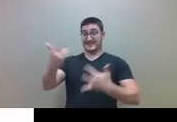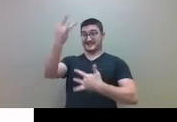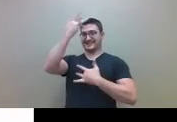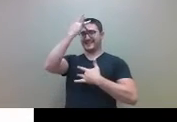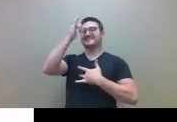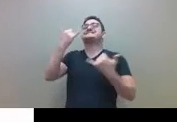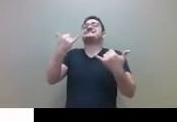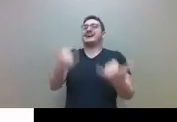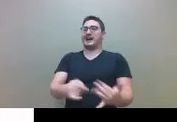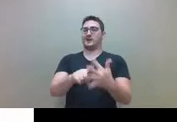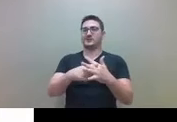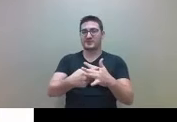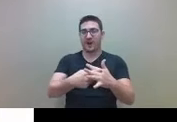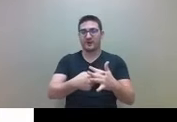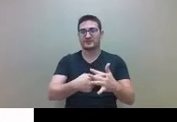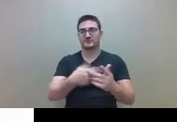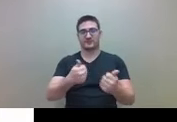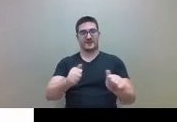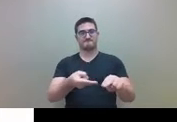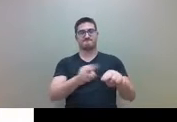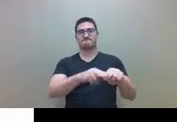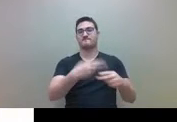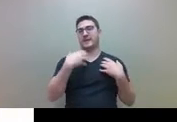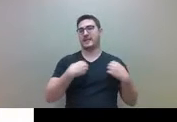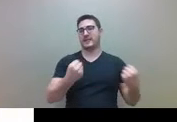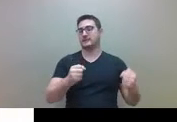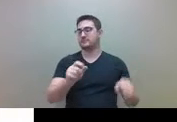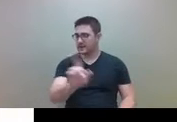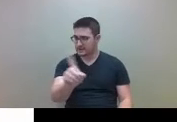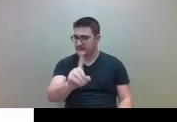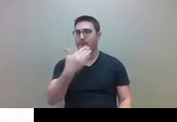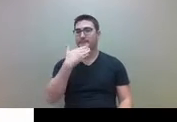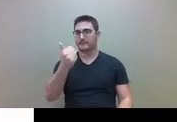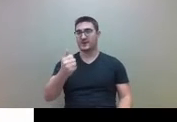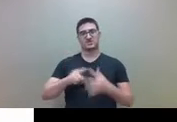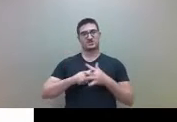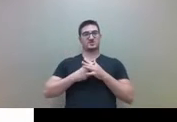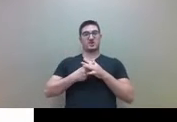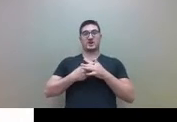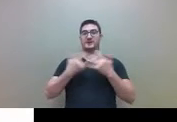way of looking at wellness and self-care.